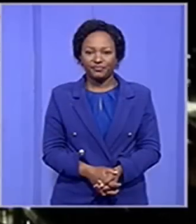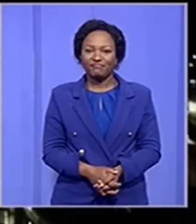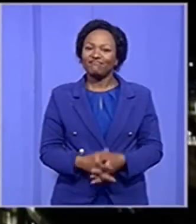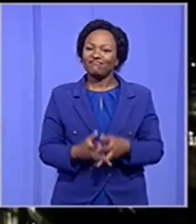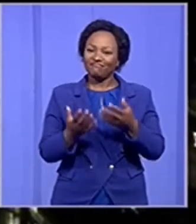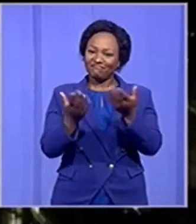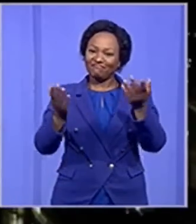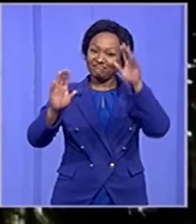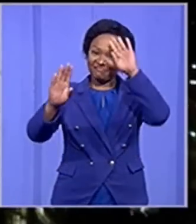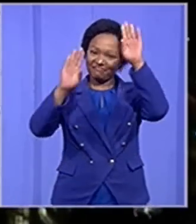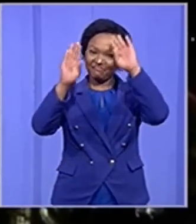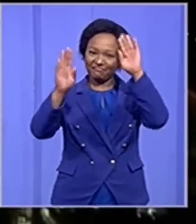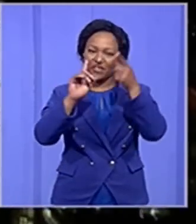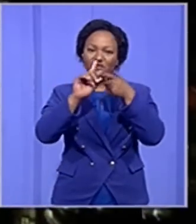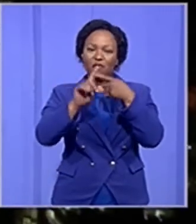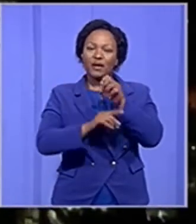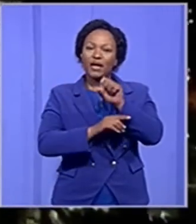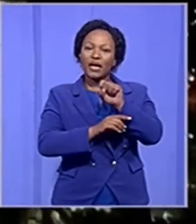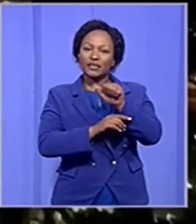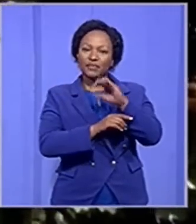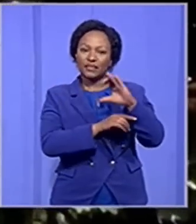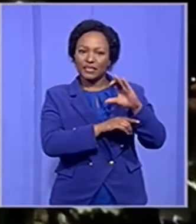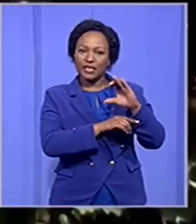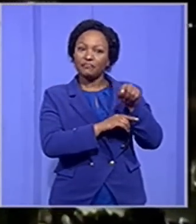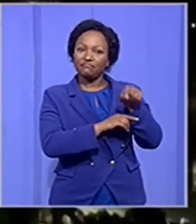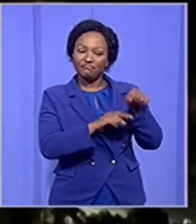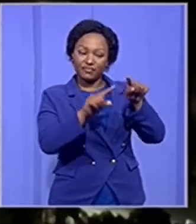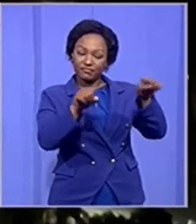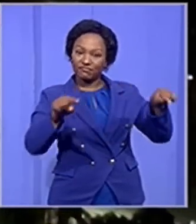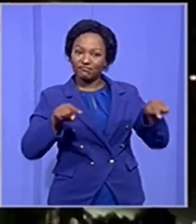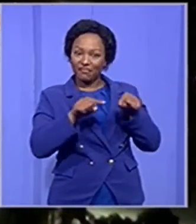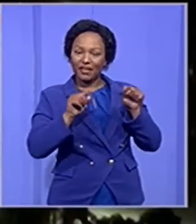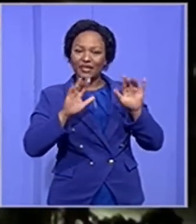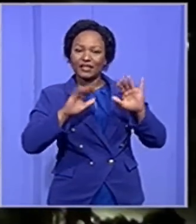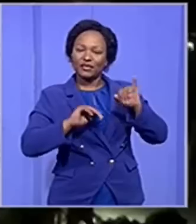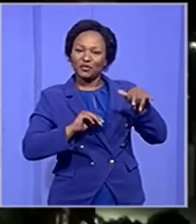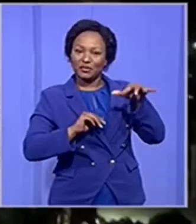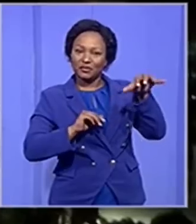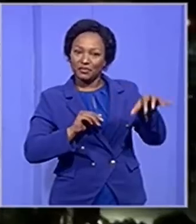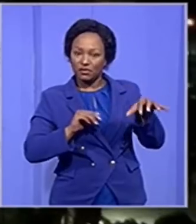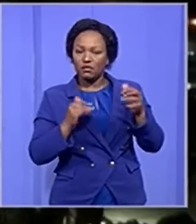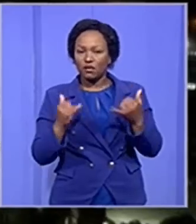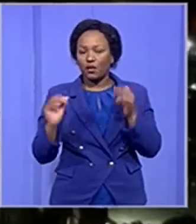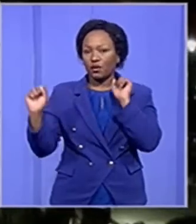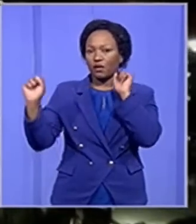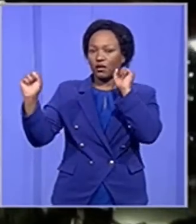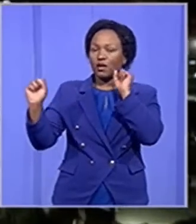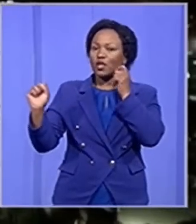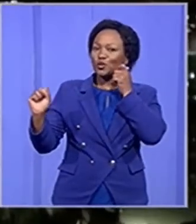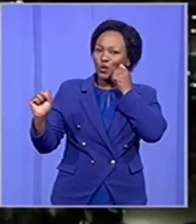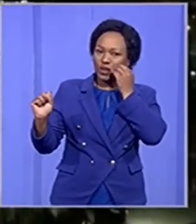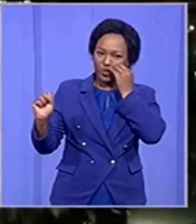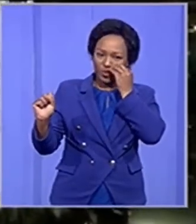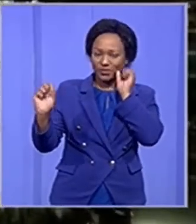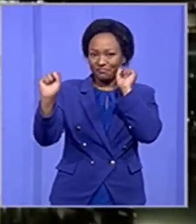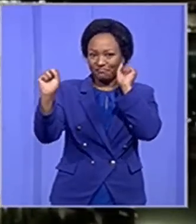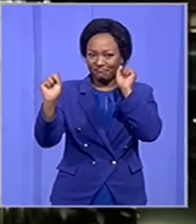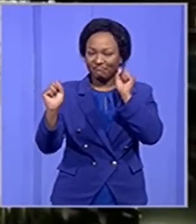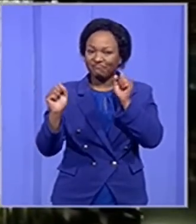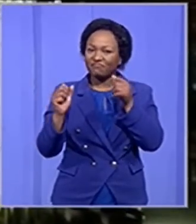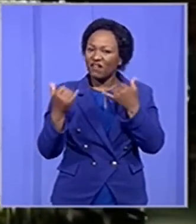Ka tlhamalalo go tswa mo SABC Studio 10 Auckland Park, Johannesburg, re go tlisetsa kgaso ya dikgang tsa Setswana.